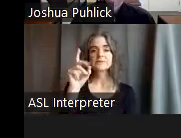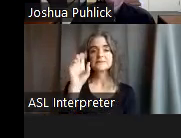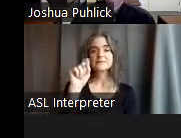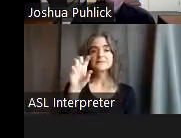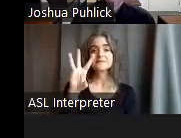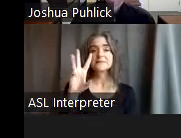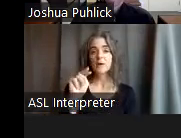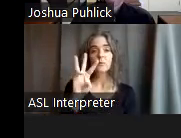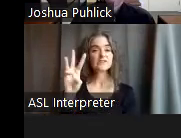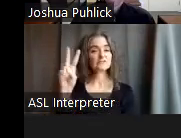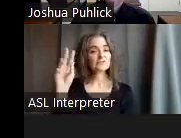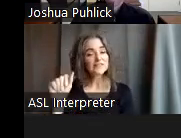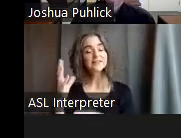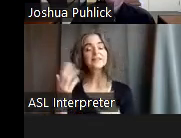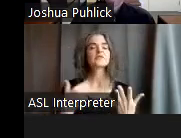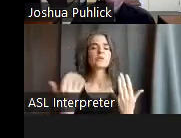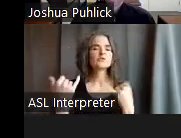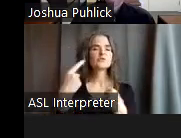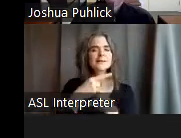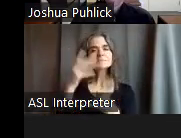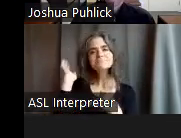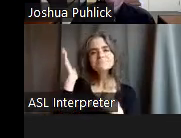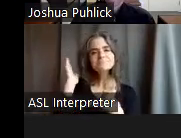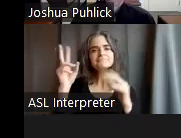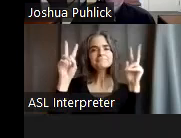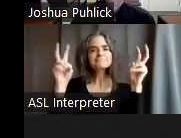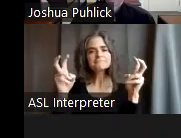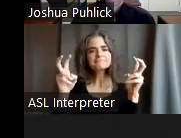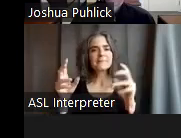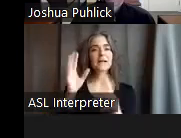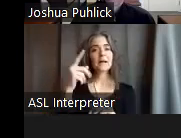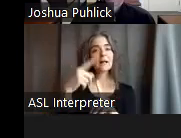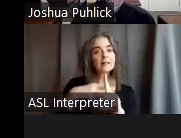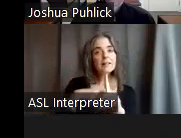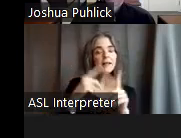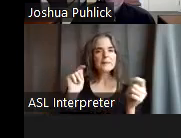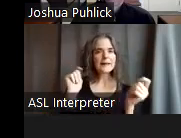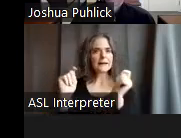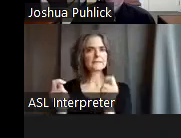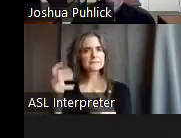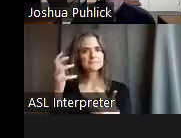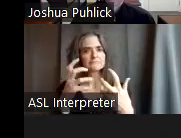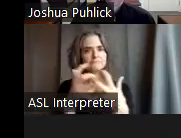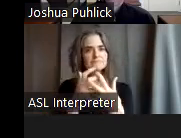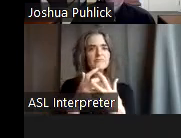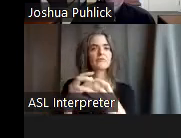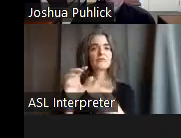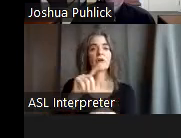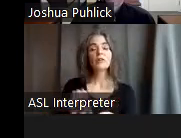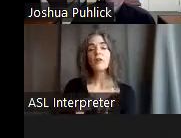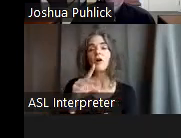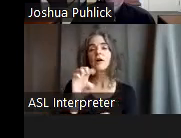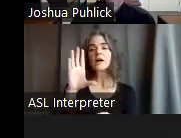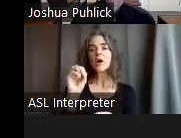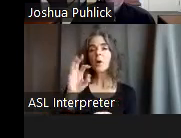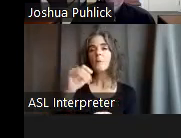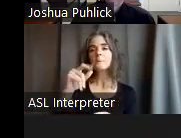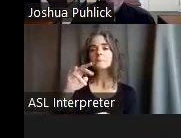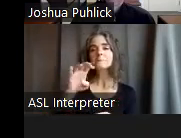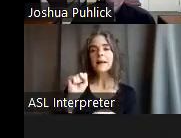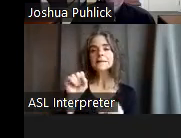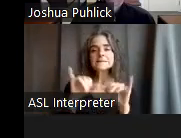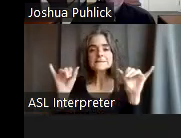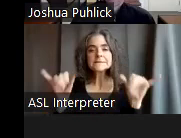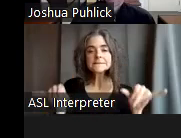today's webinar is titled Climate Adaptation Strategies for Longleaf Pine Ecosystems. And we're excited to have